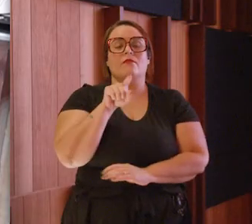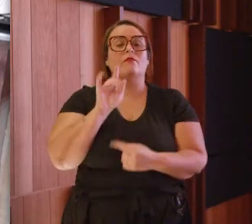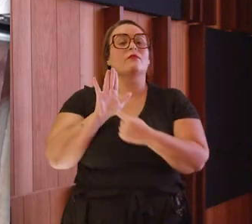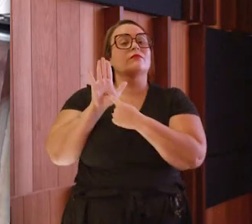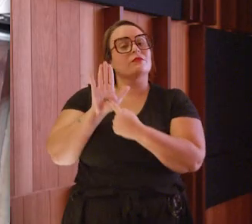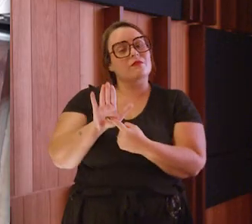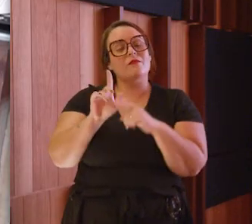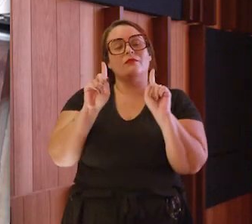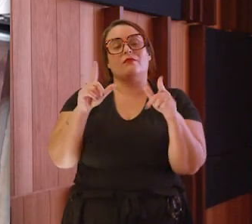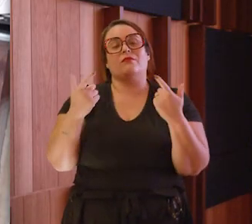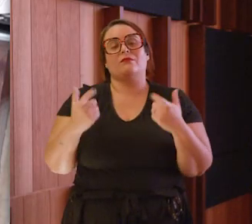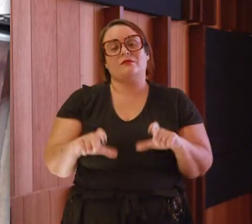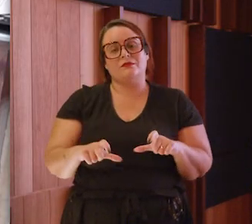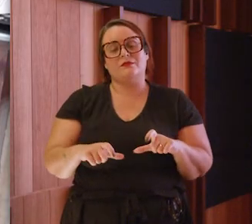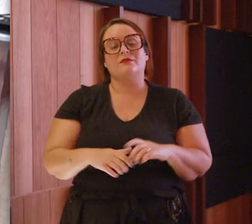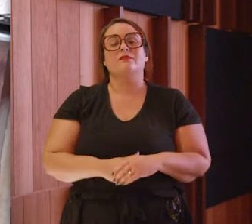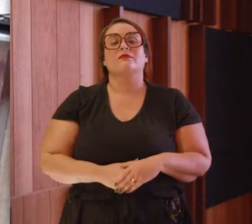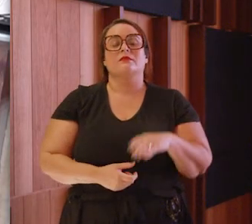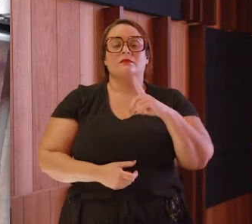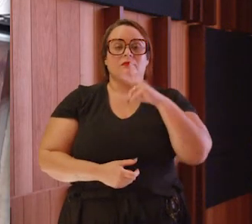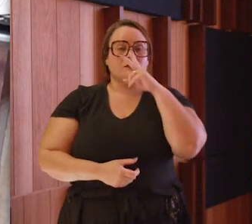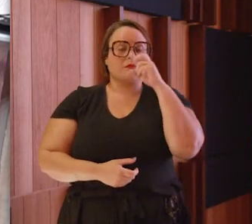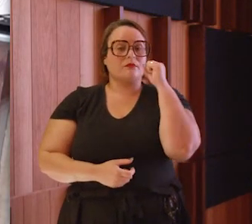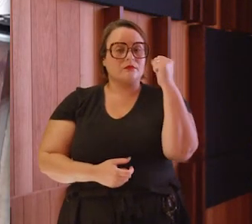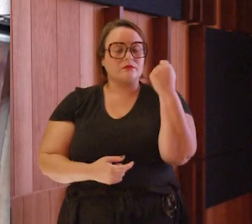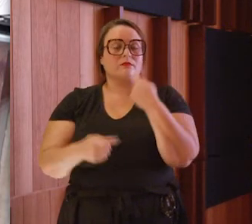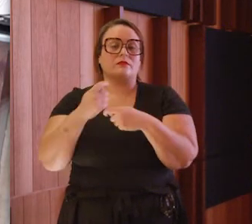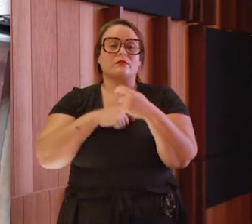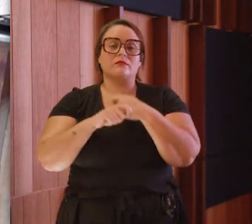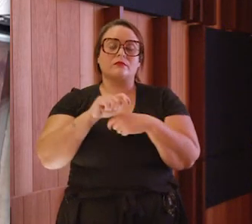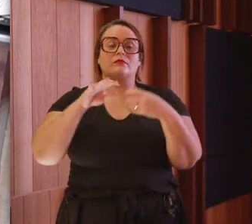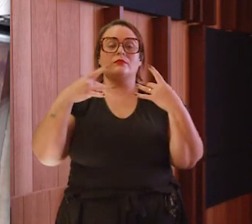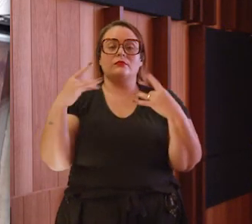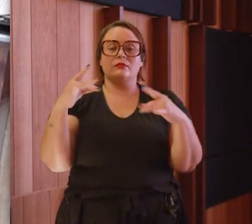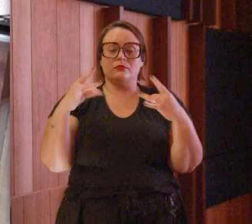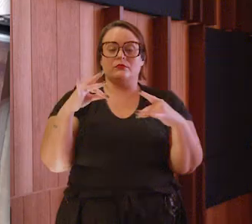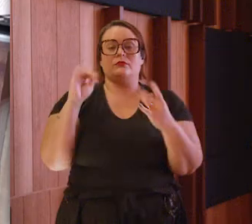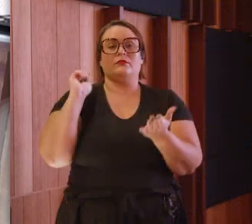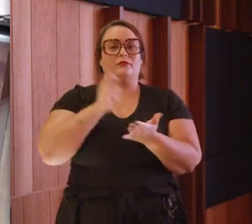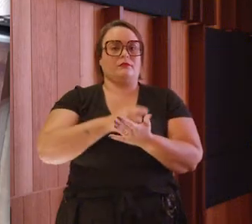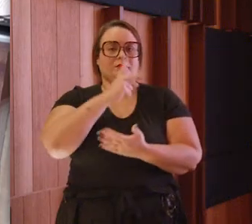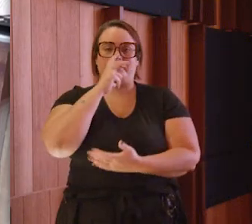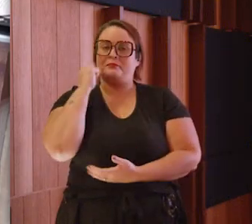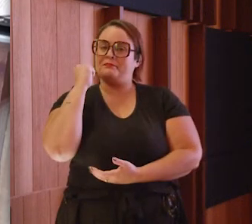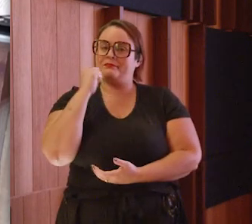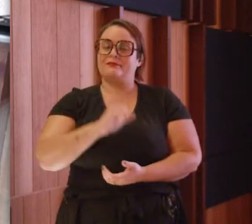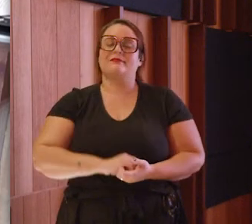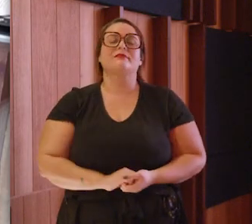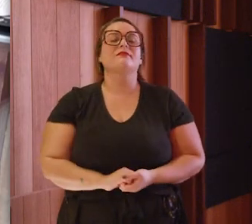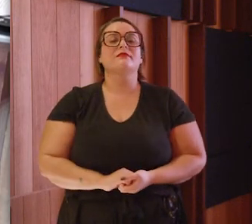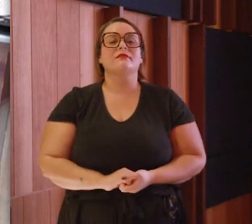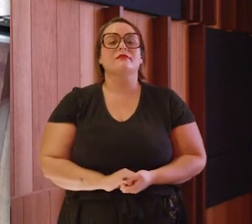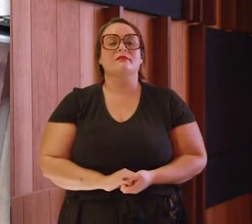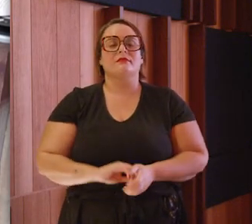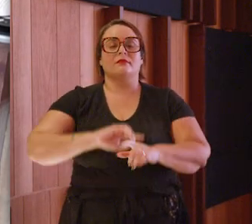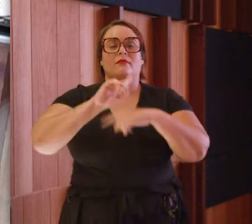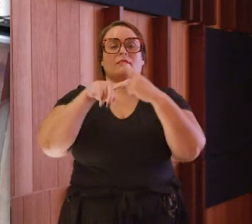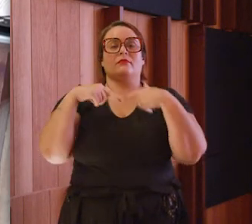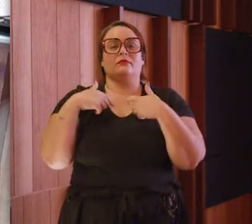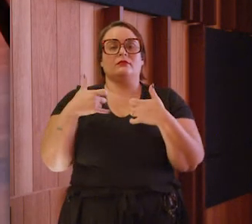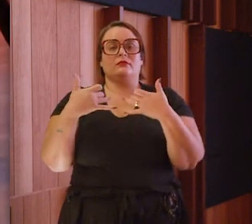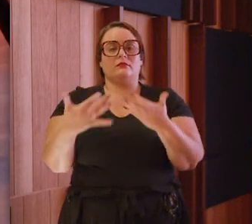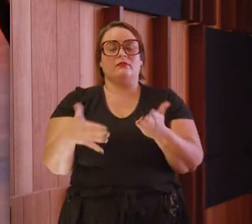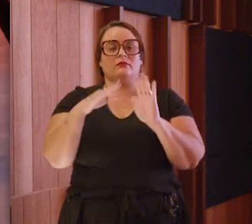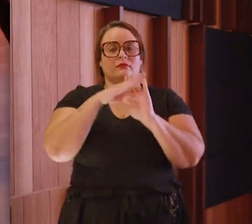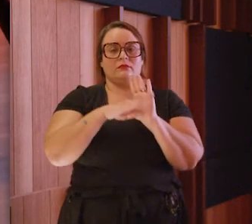intensity, payroll intensity is relevant. And we're going to discuss later on, when we talk about Pillar 2, that the inspiration for these